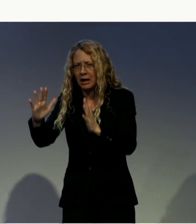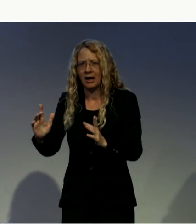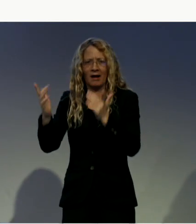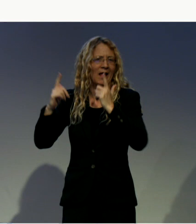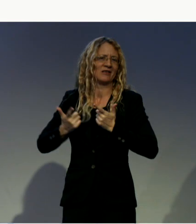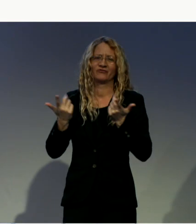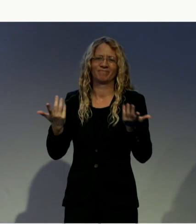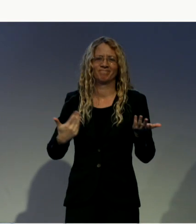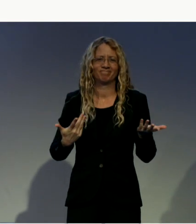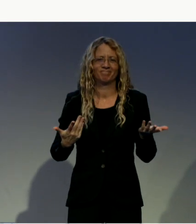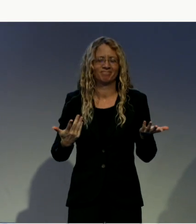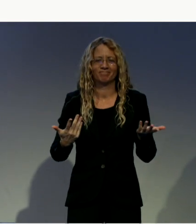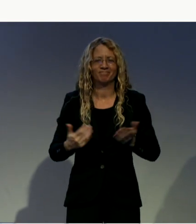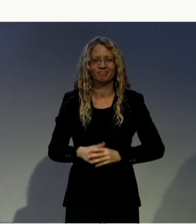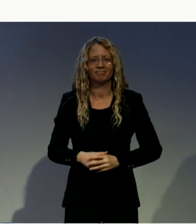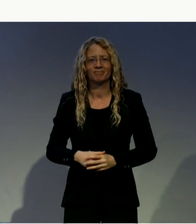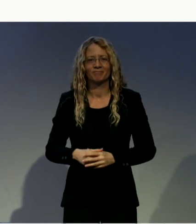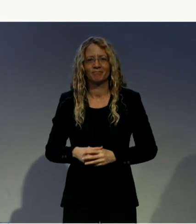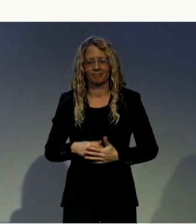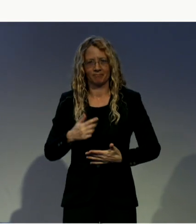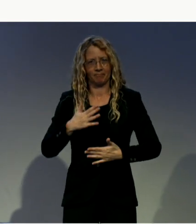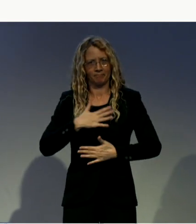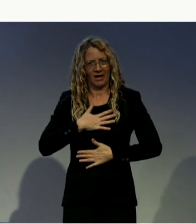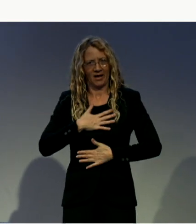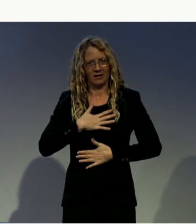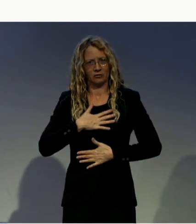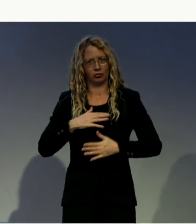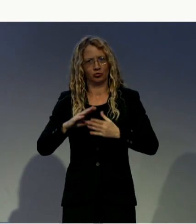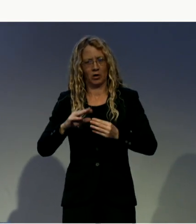have come, especially in my country, and they'll tell different stories. Maybe